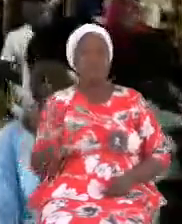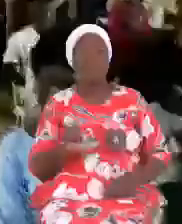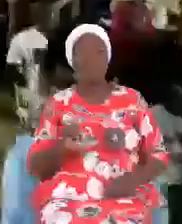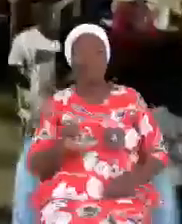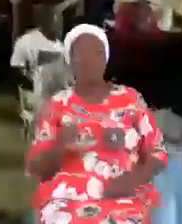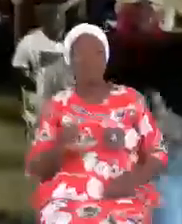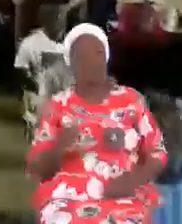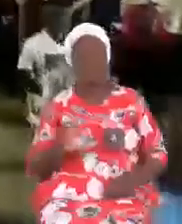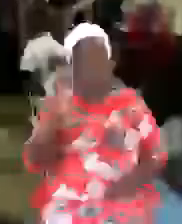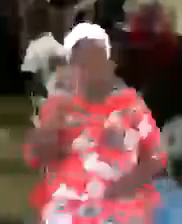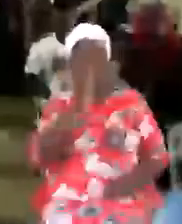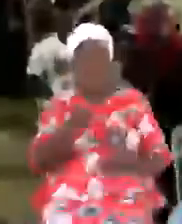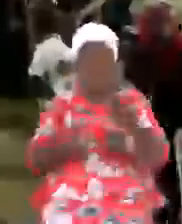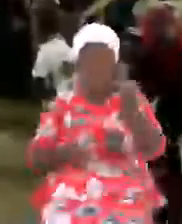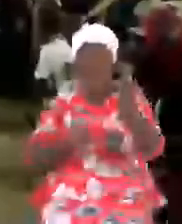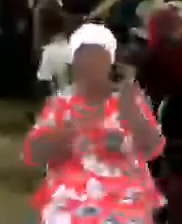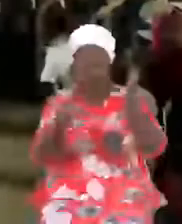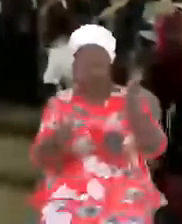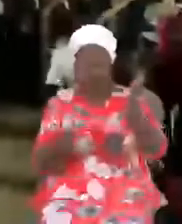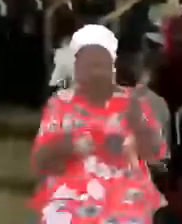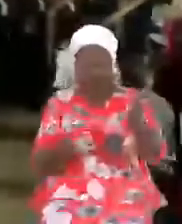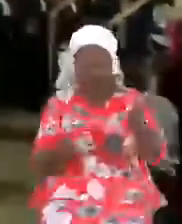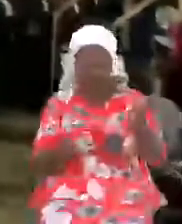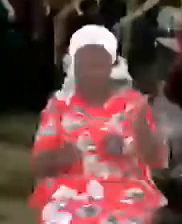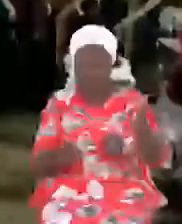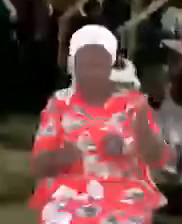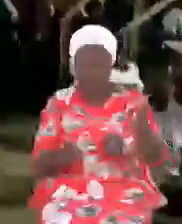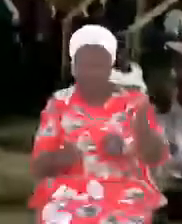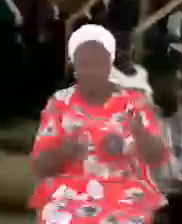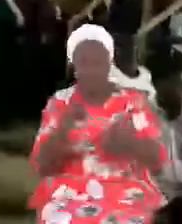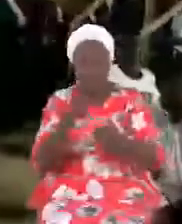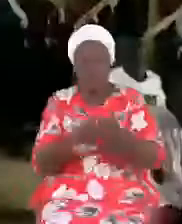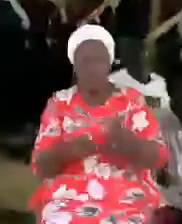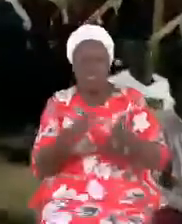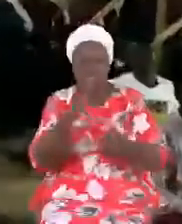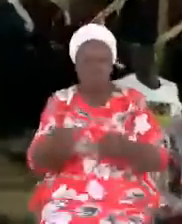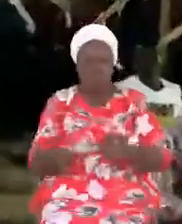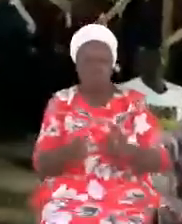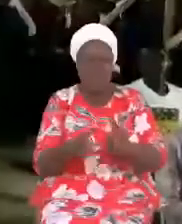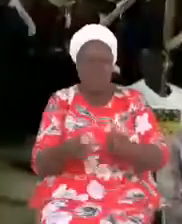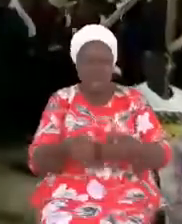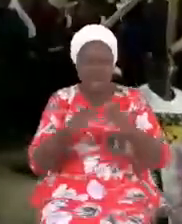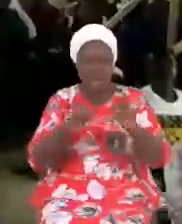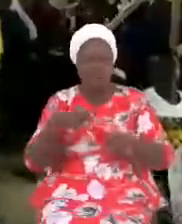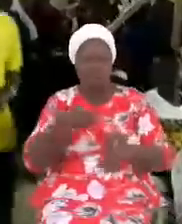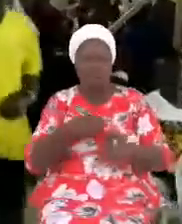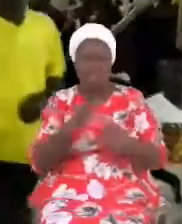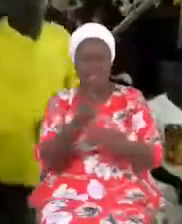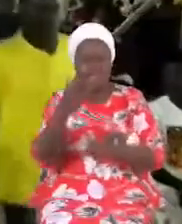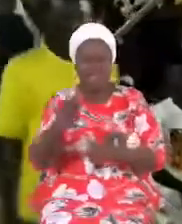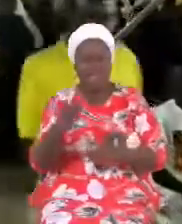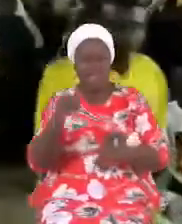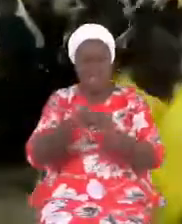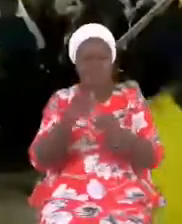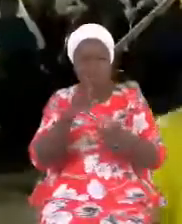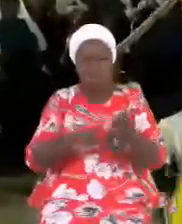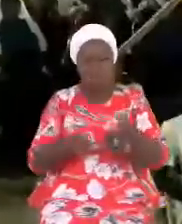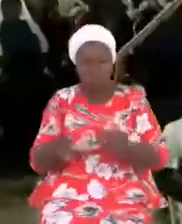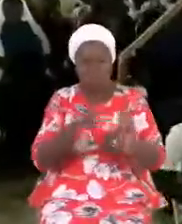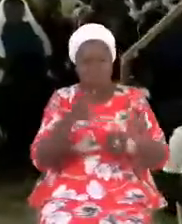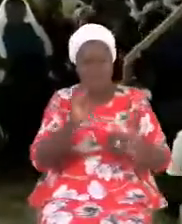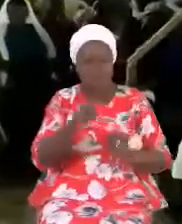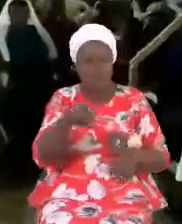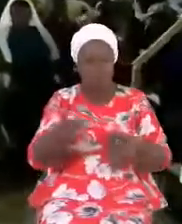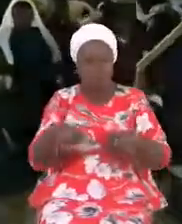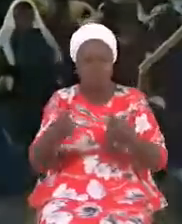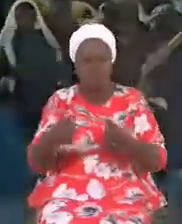Will you be there? What's the direction? How do we get there? In what direction do you go that you'll be